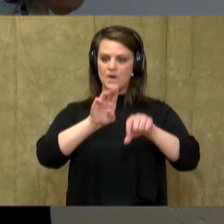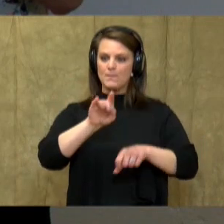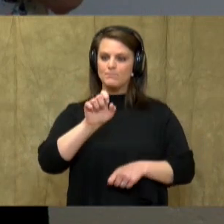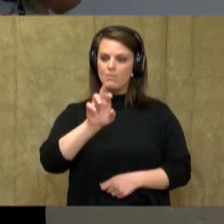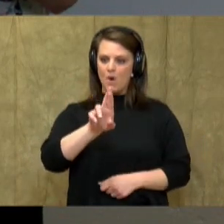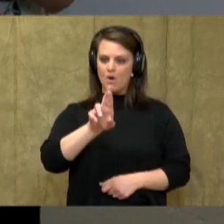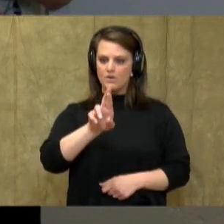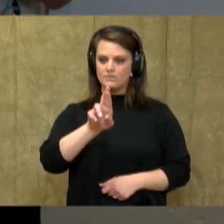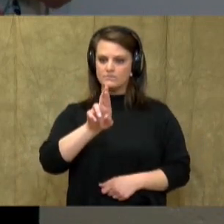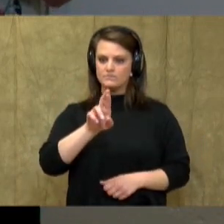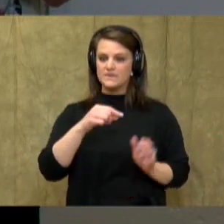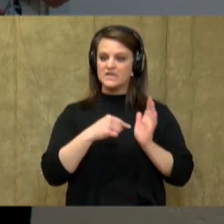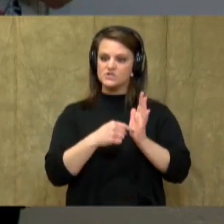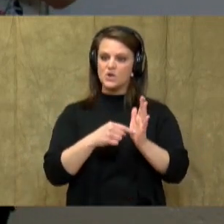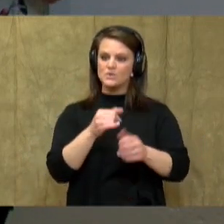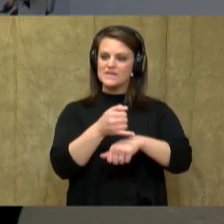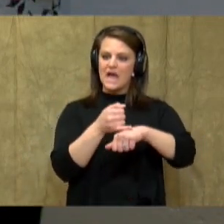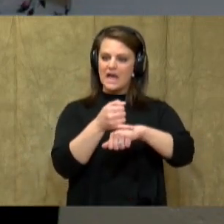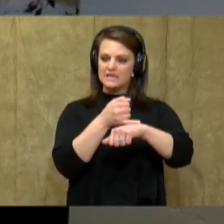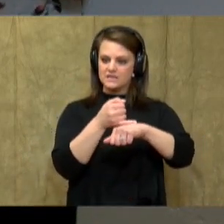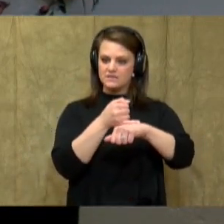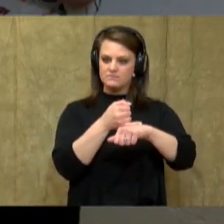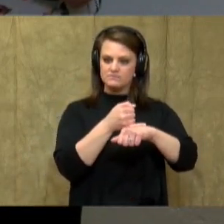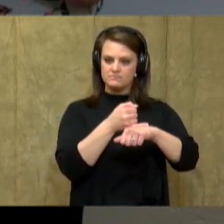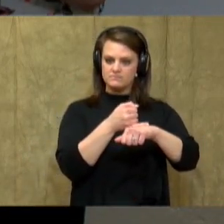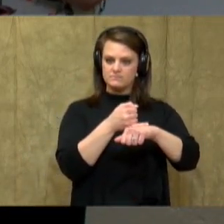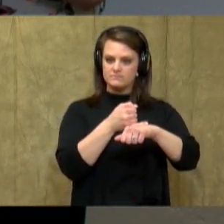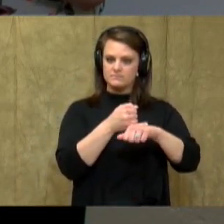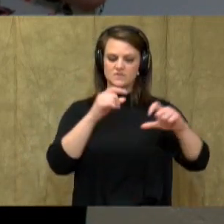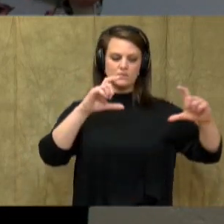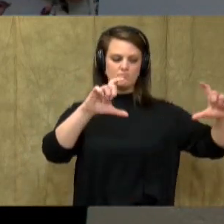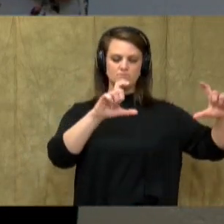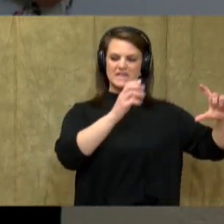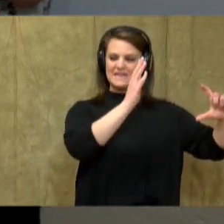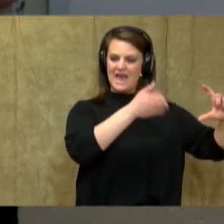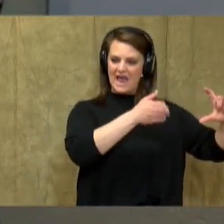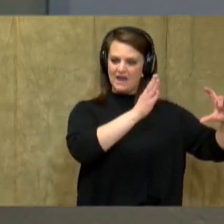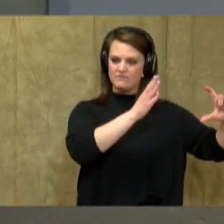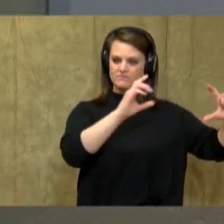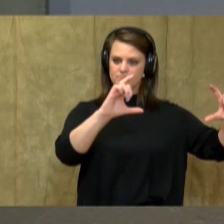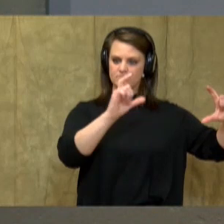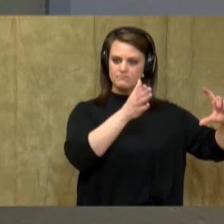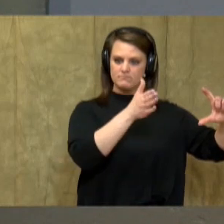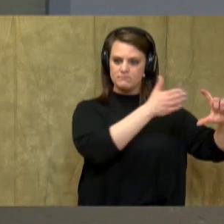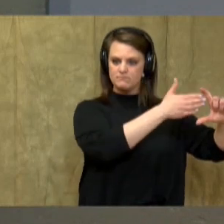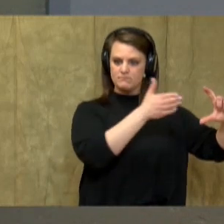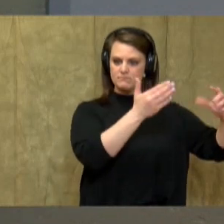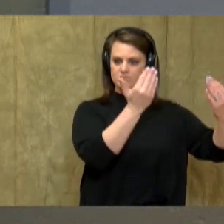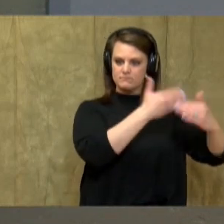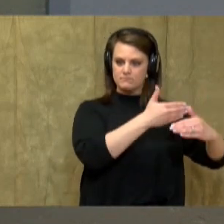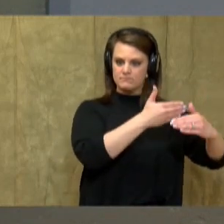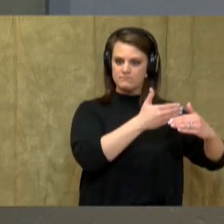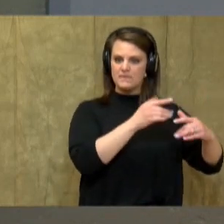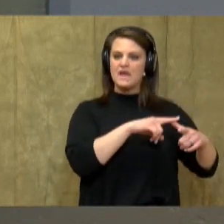right here shows the island in half, the half mile. And then it shows the beach, 4/5